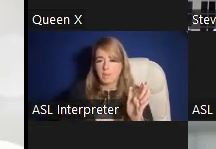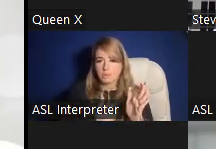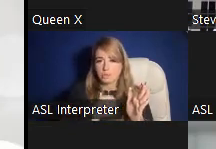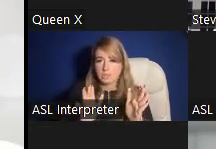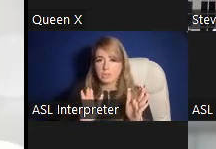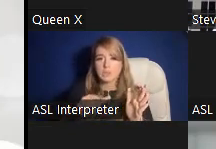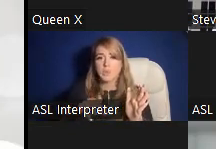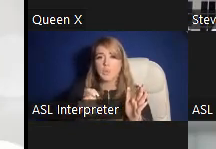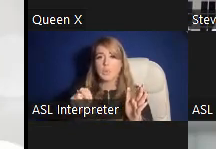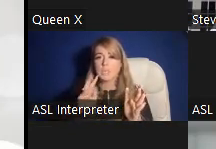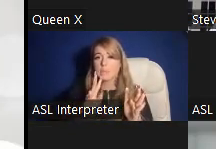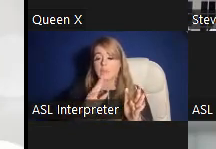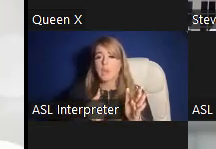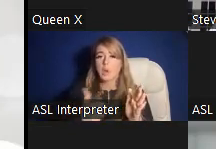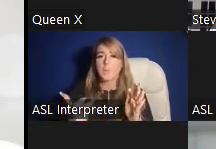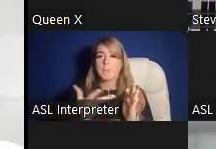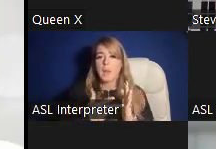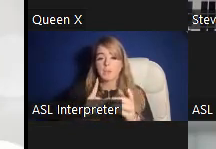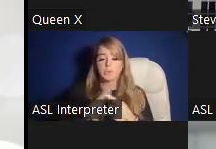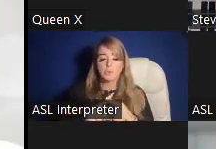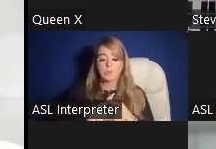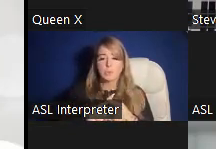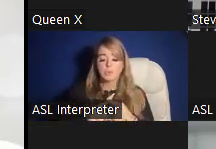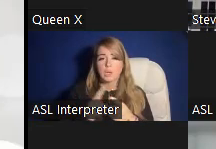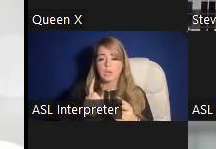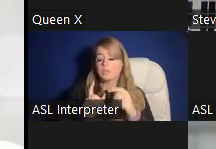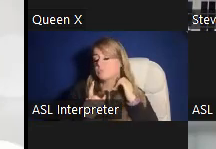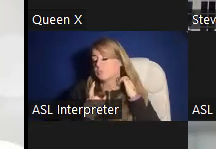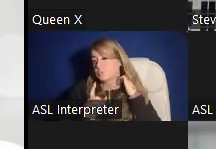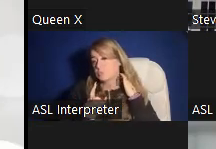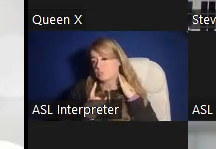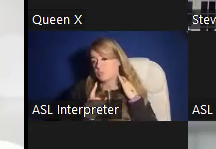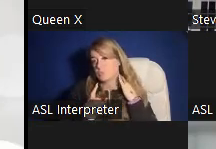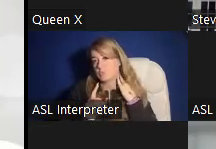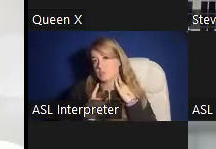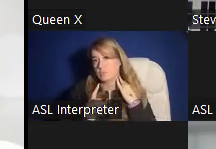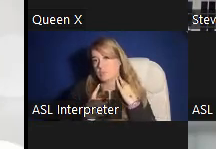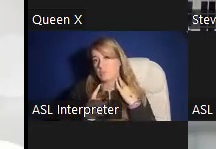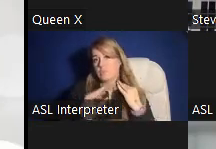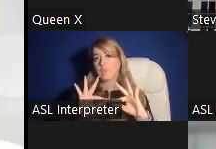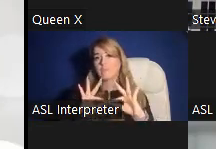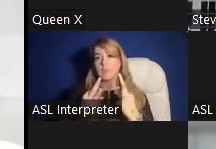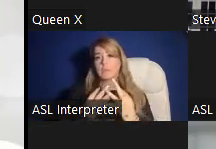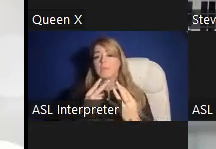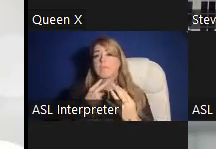Queen. I kind of go back to the Family Voice Council, because you know, when you